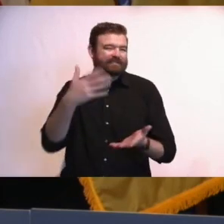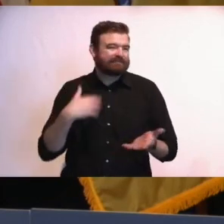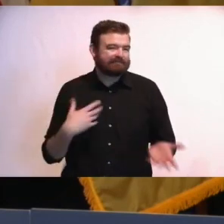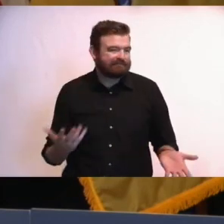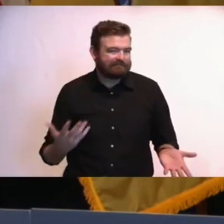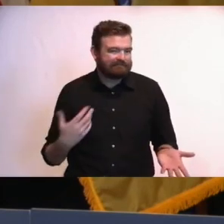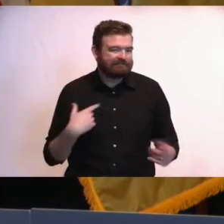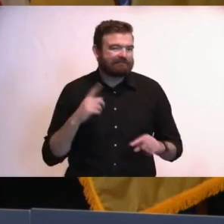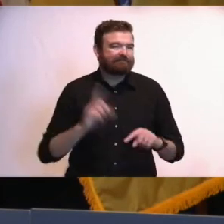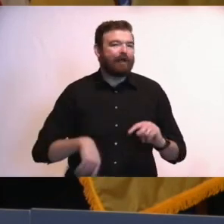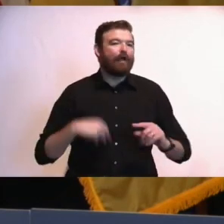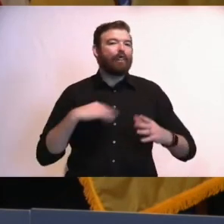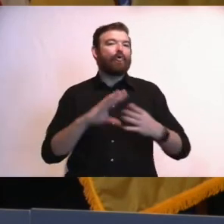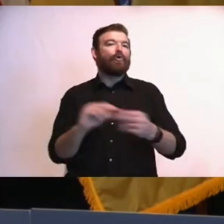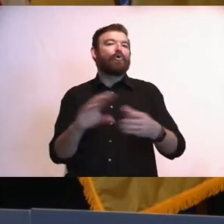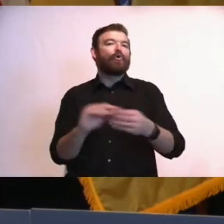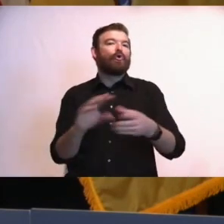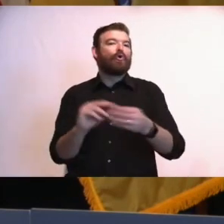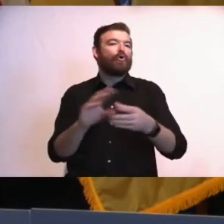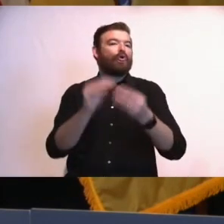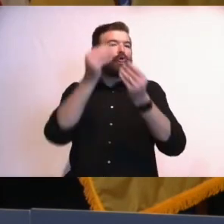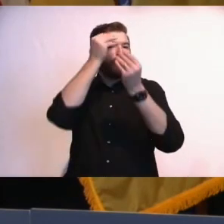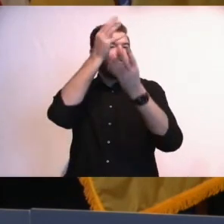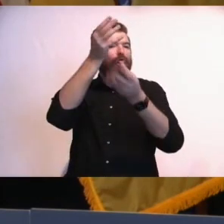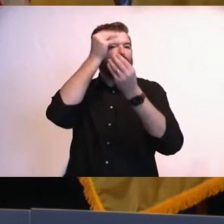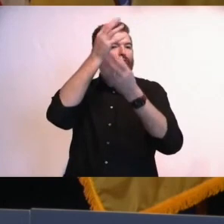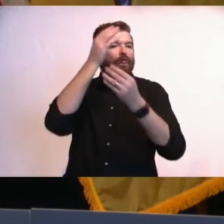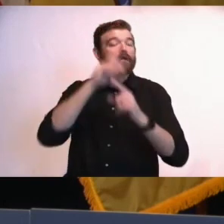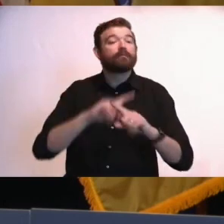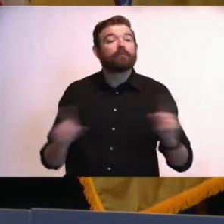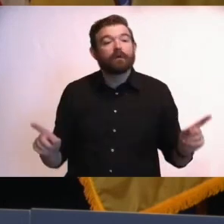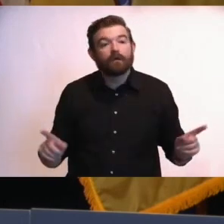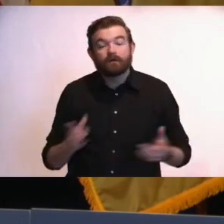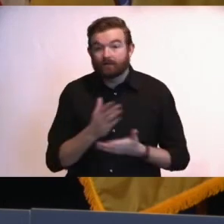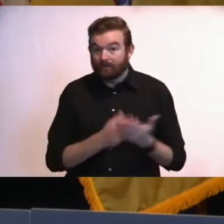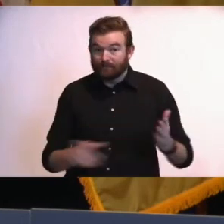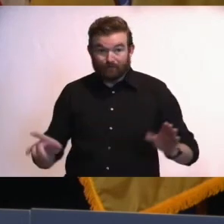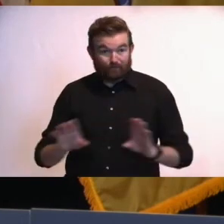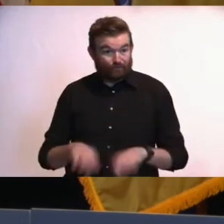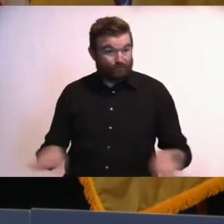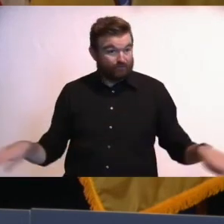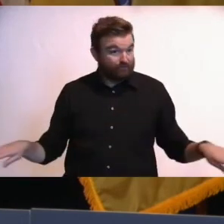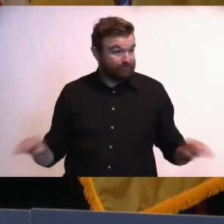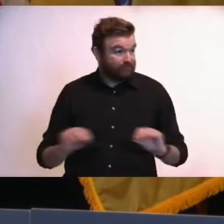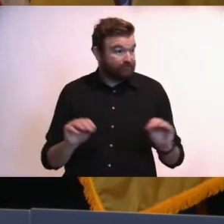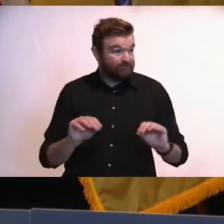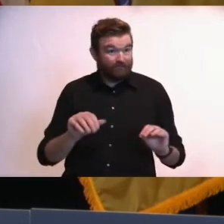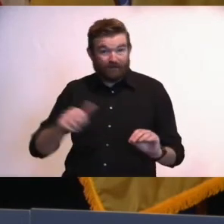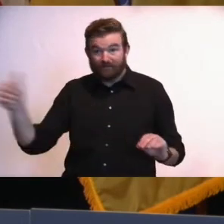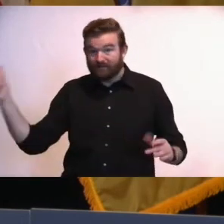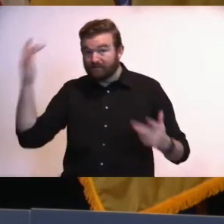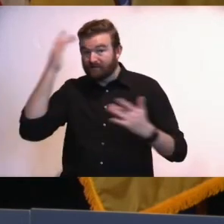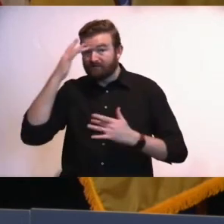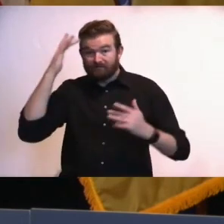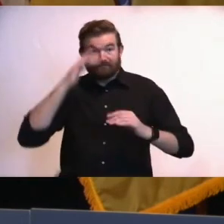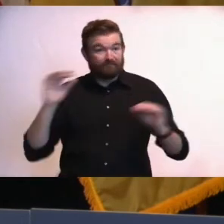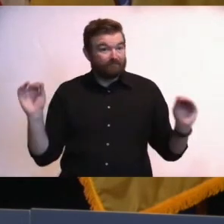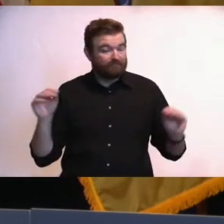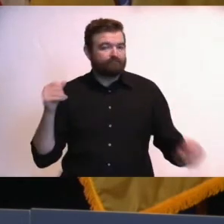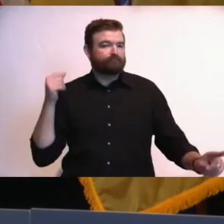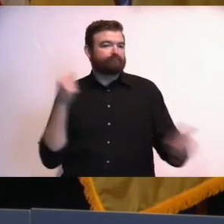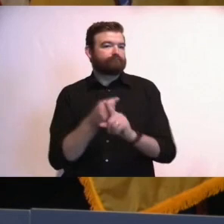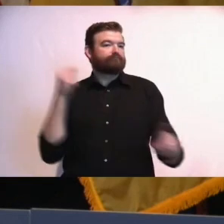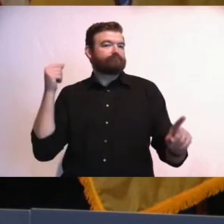these cases. Some of them have not had underlying issues, you know, and again, we want to